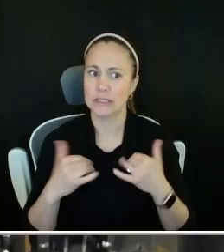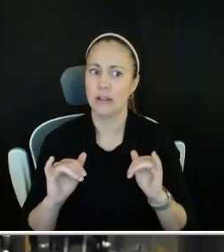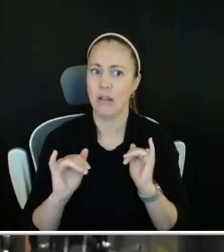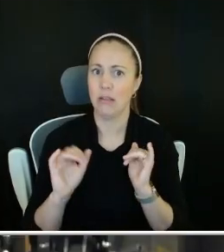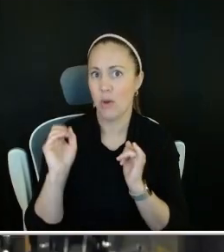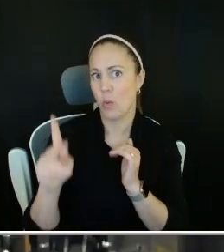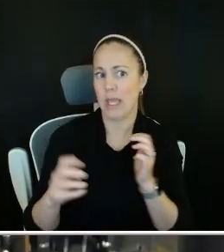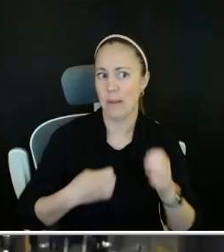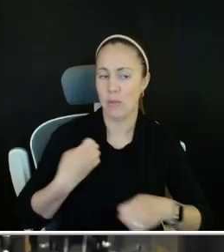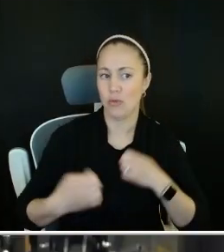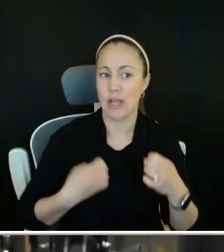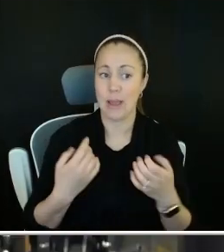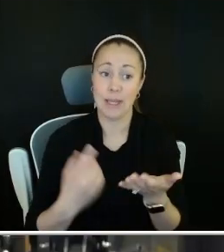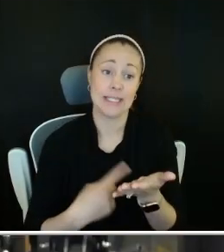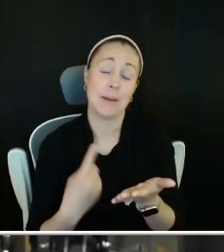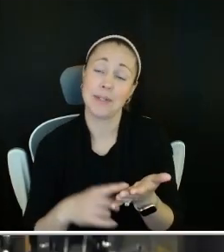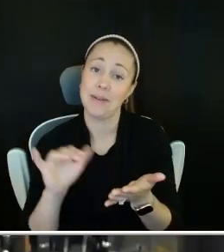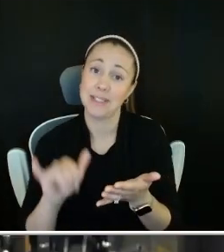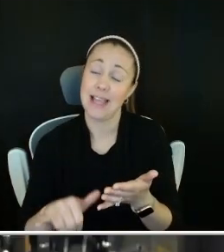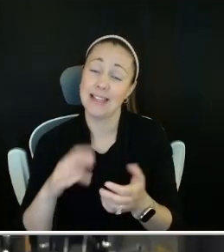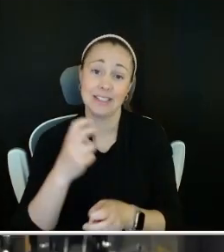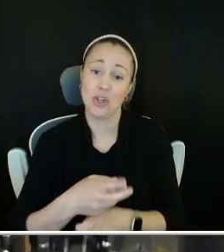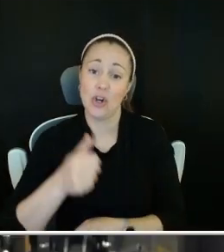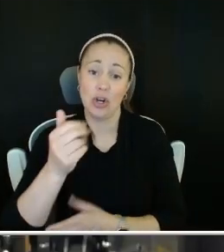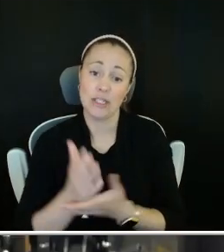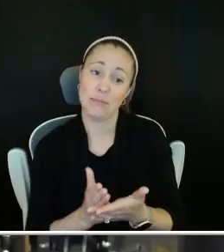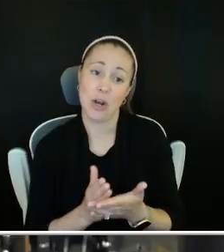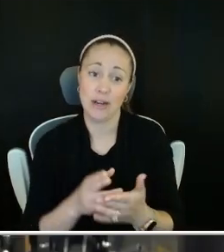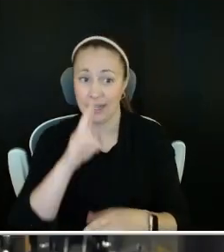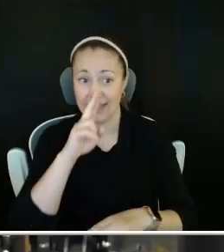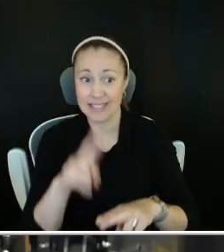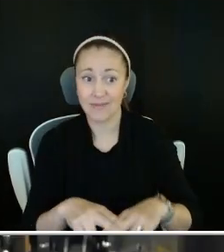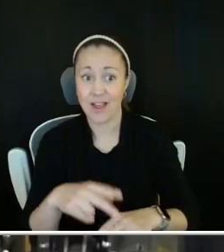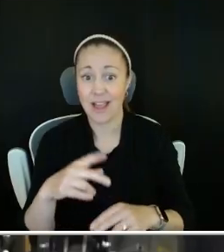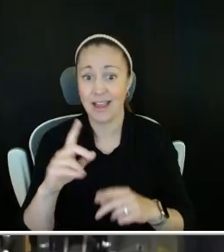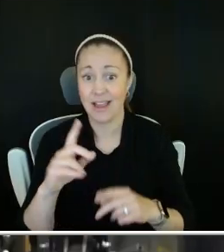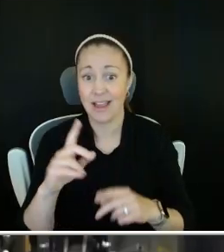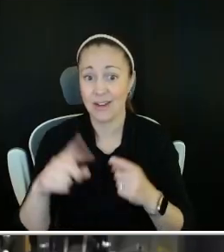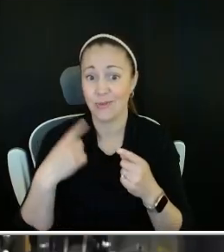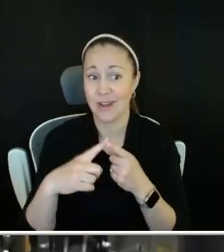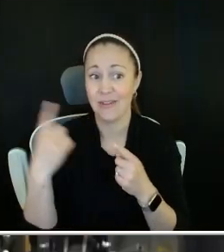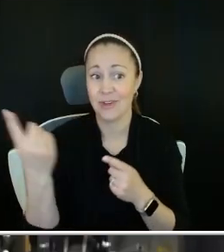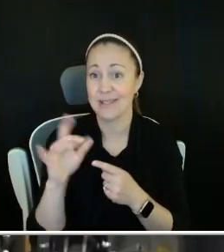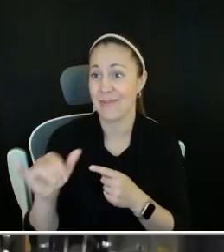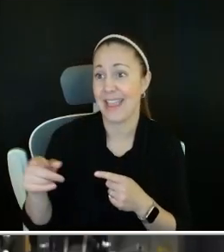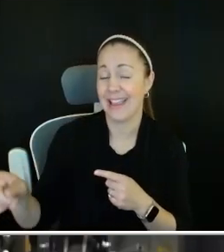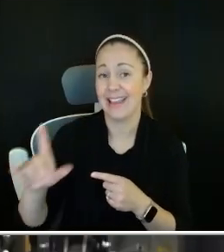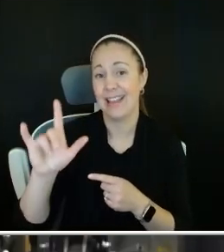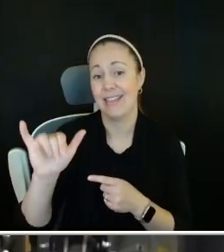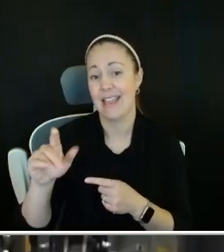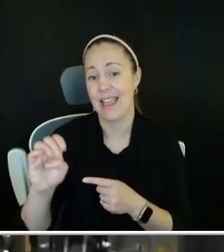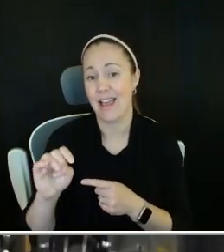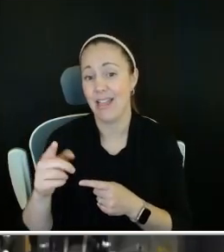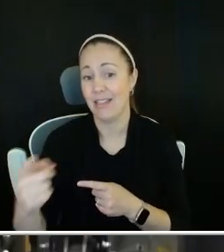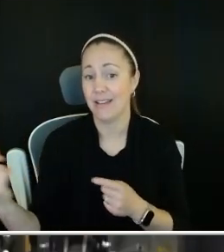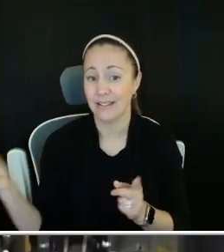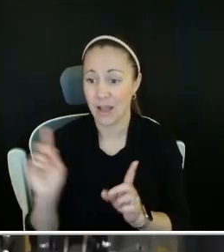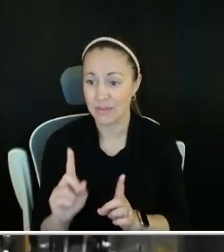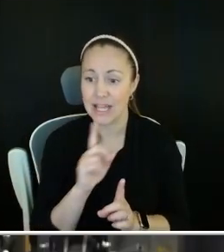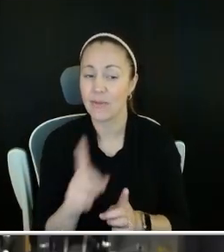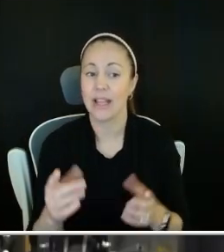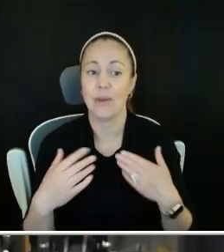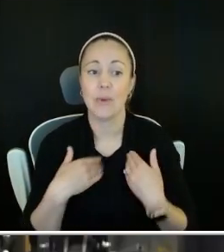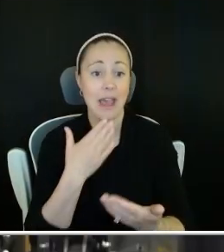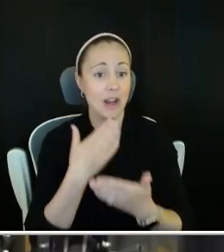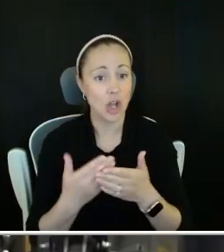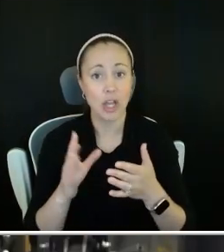Sometimes that's the hardest part. So it's fun whenever someone like Lael comes in, because we had a good banter back and forth, and we can joke around with